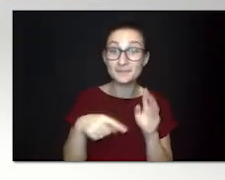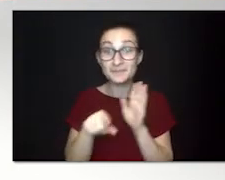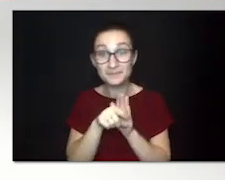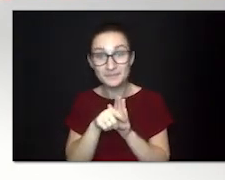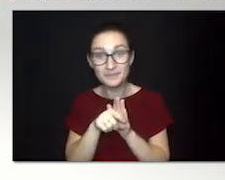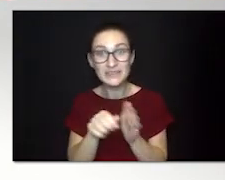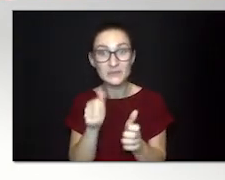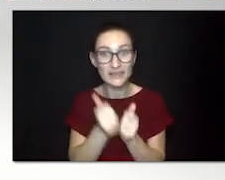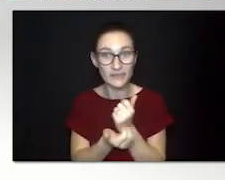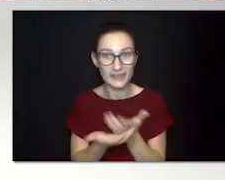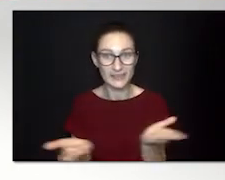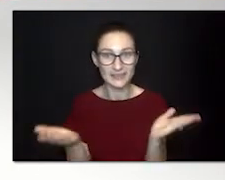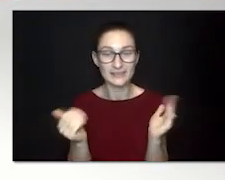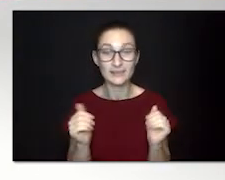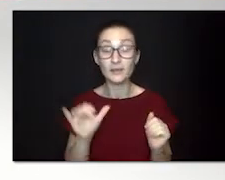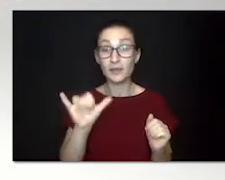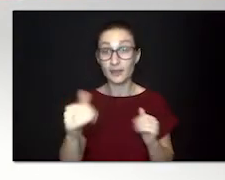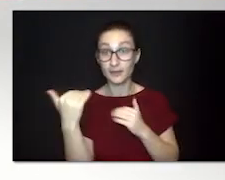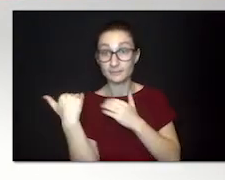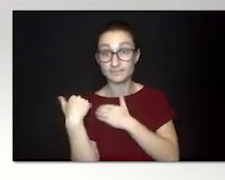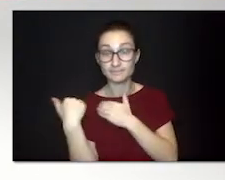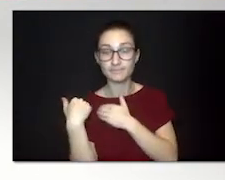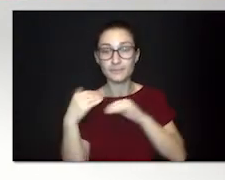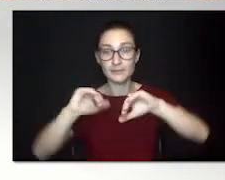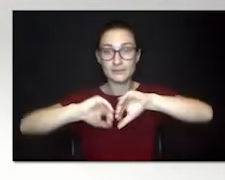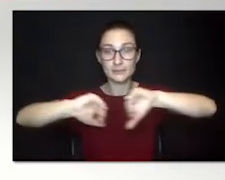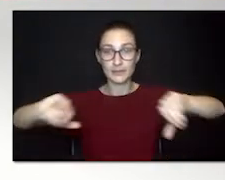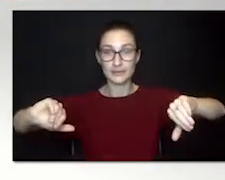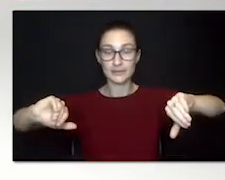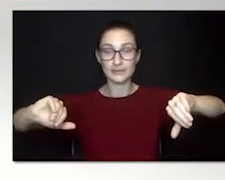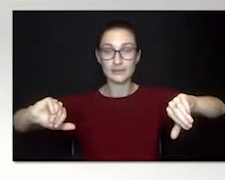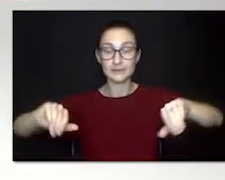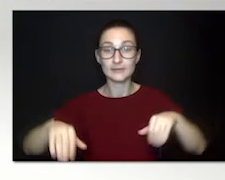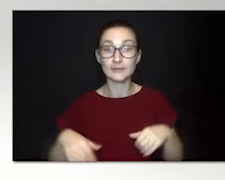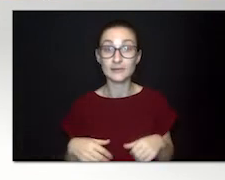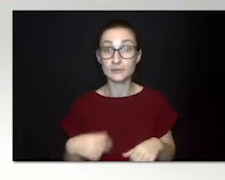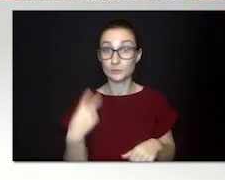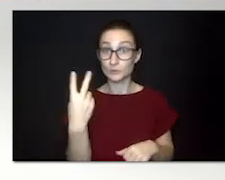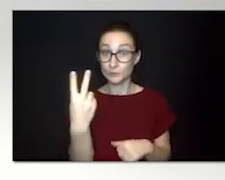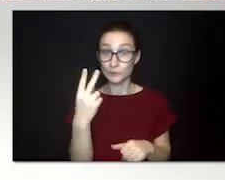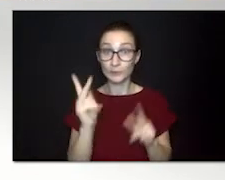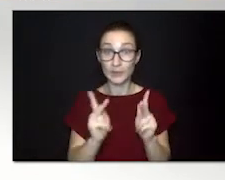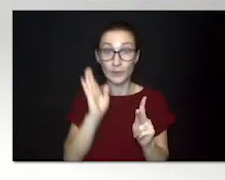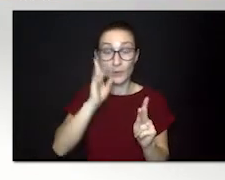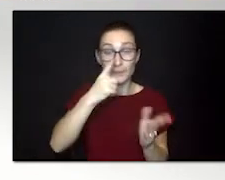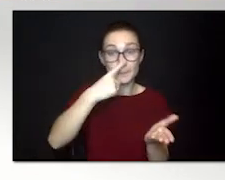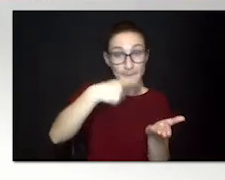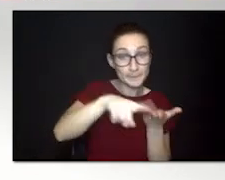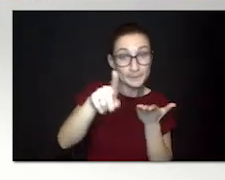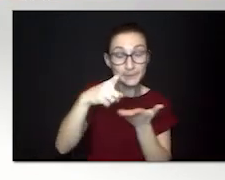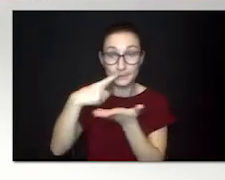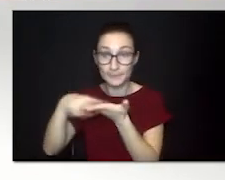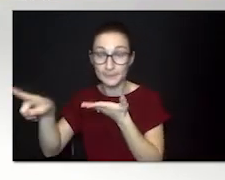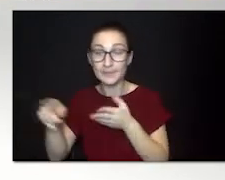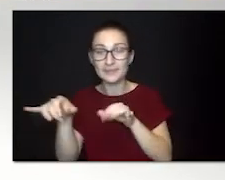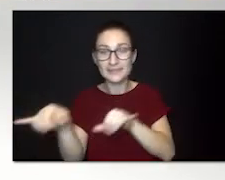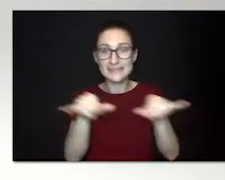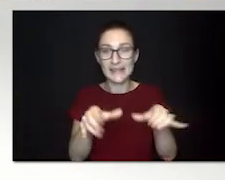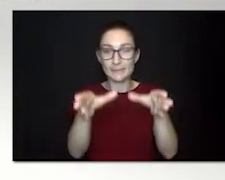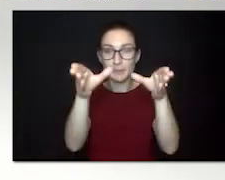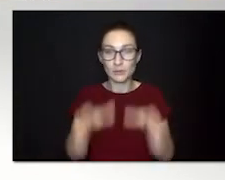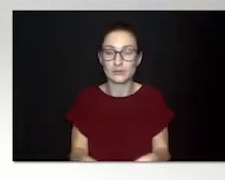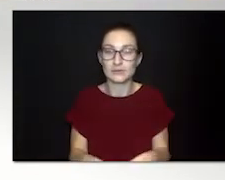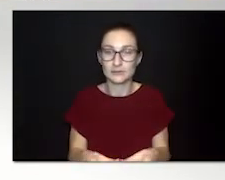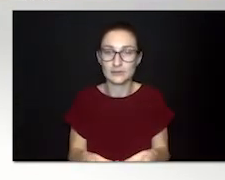there are pros and cons to it, right? Because you are splitting the duties, so now it's two people kind of checking in on the same person, even though they're guardians